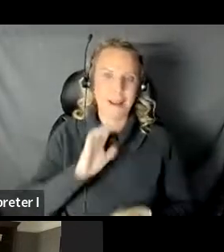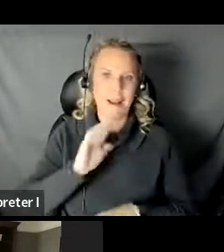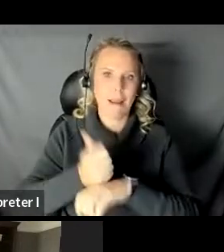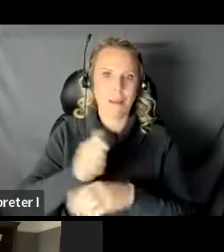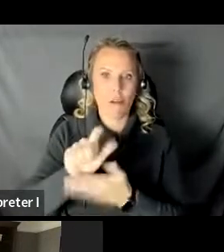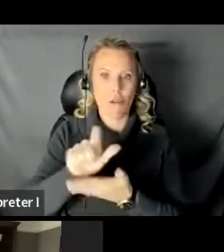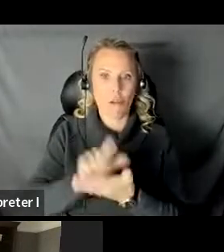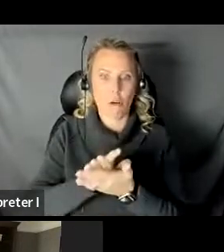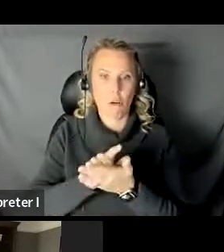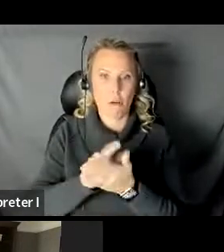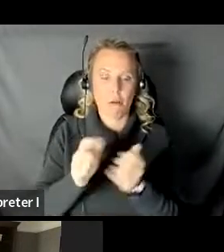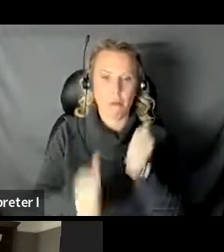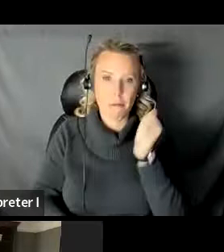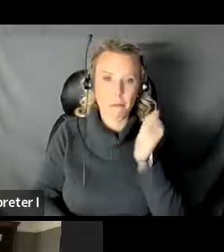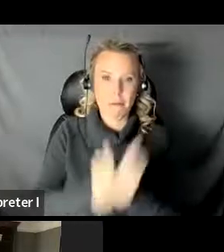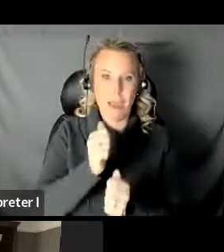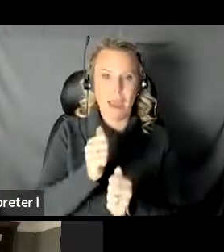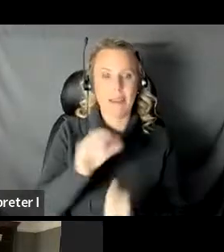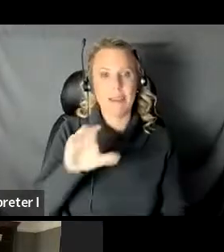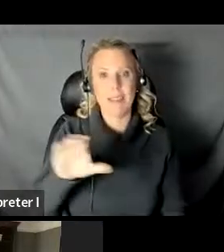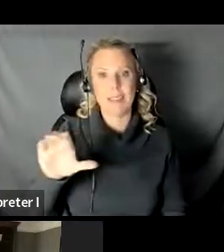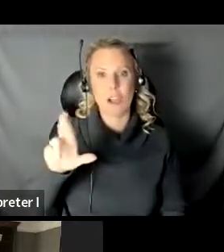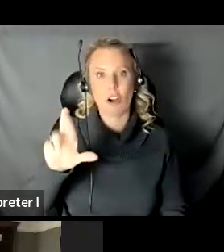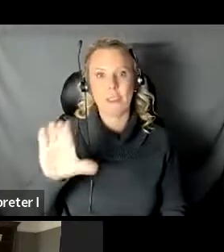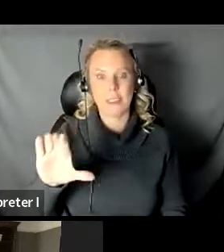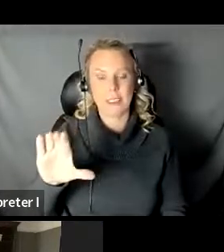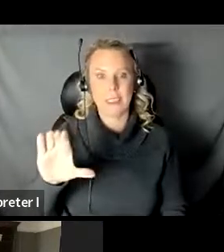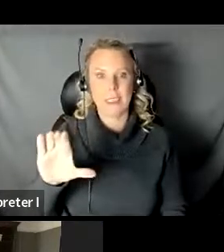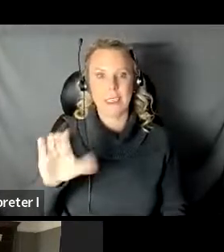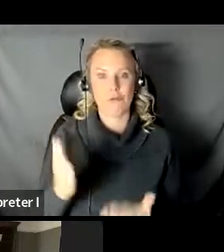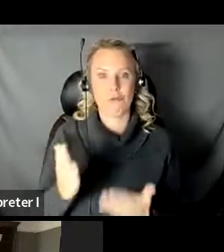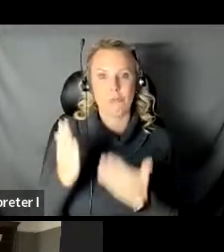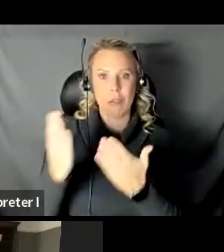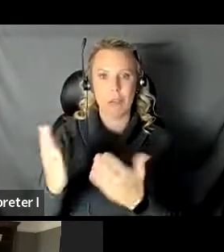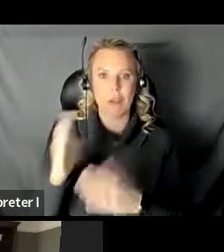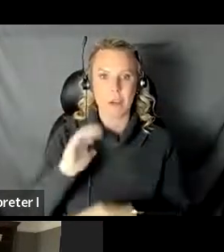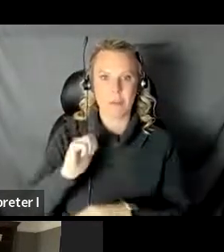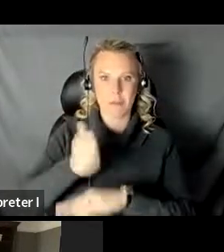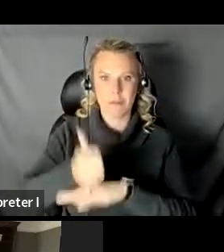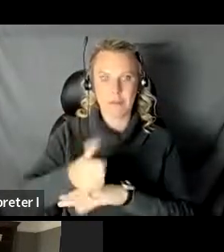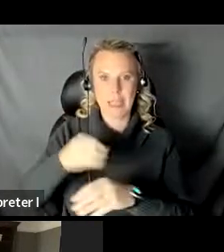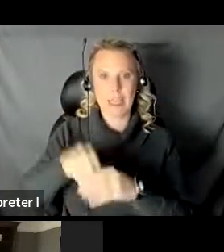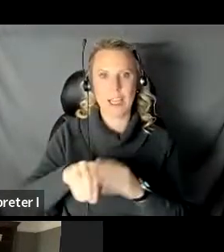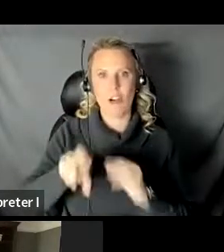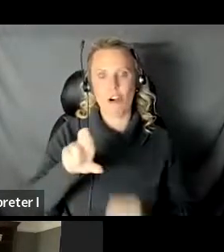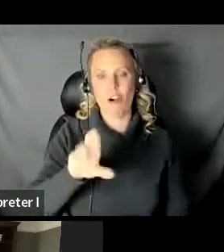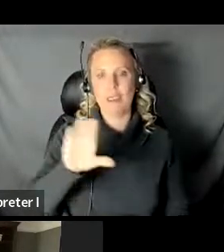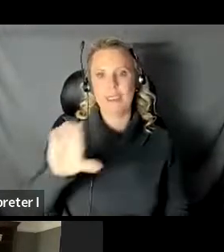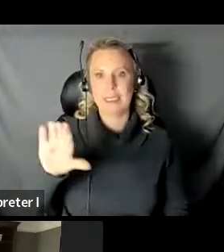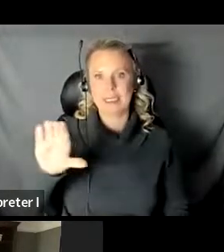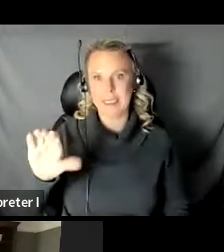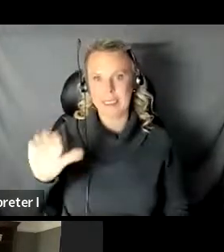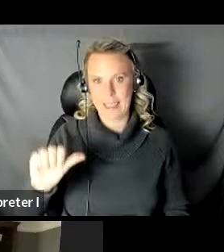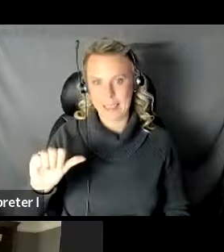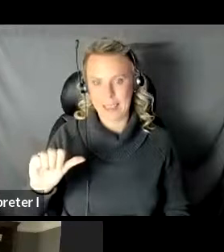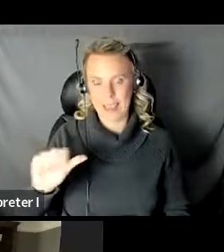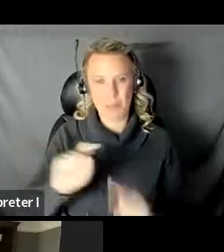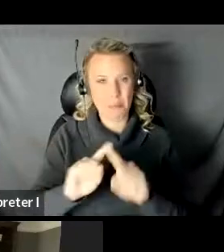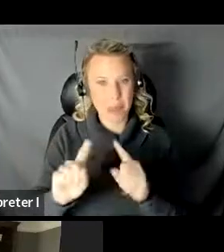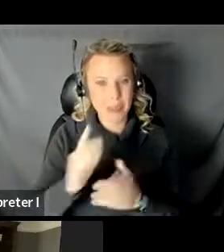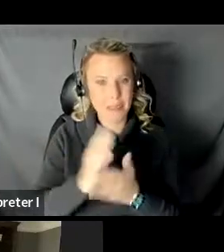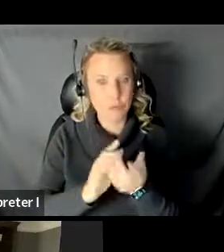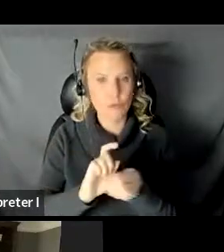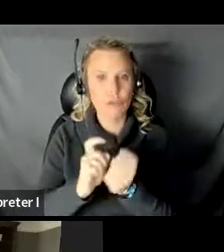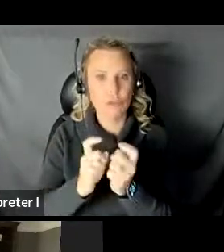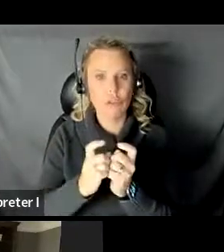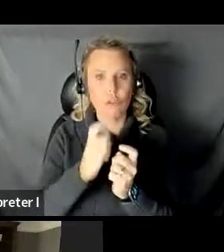The vast majority of CCRC's recommendations are implemented in the RCCA, but some